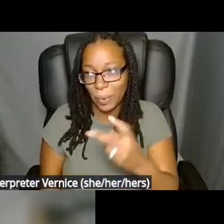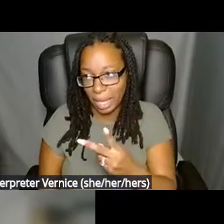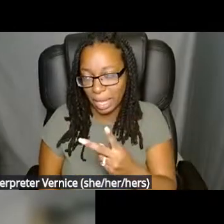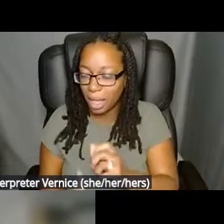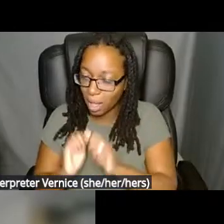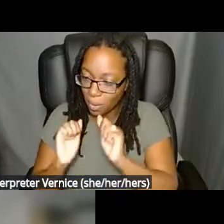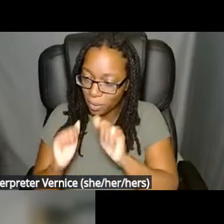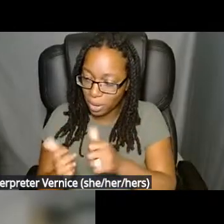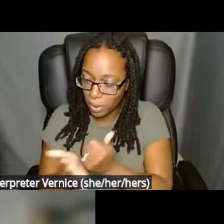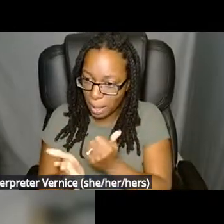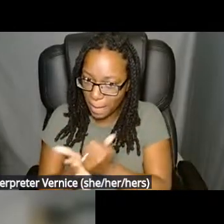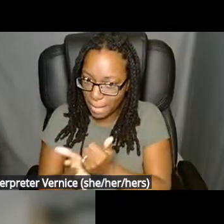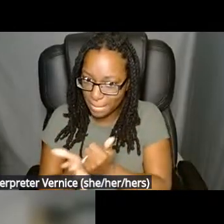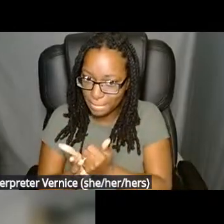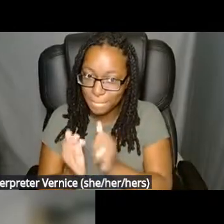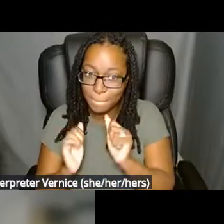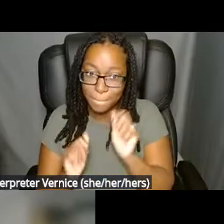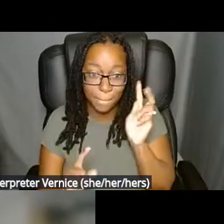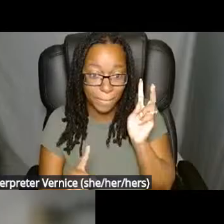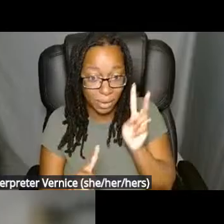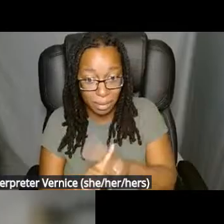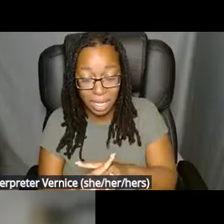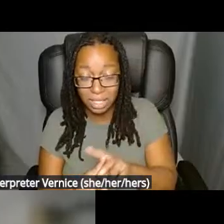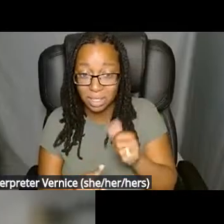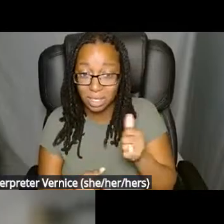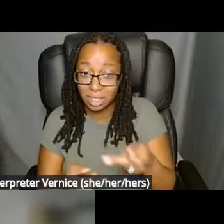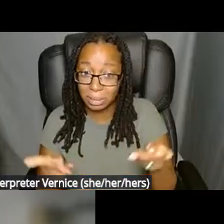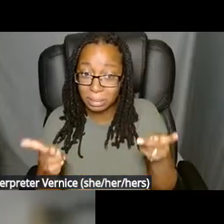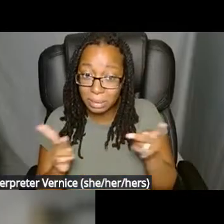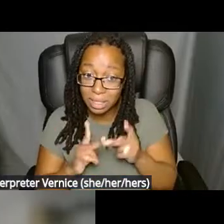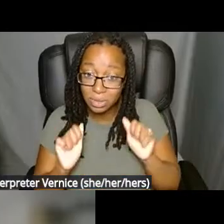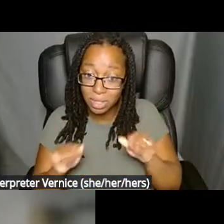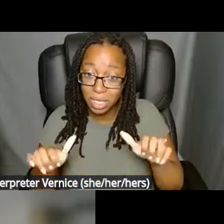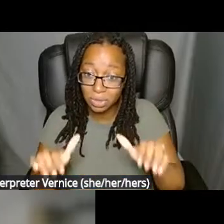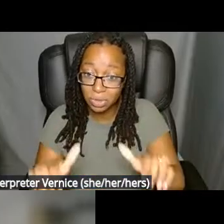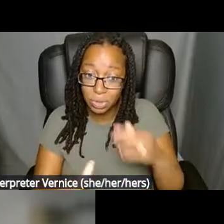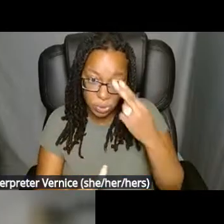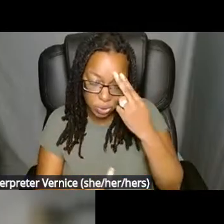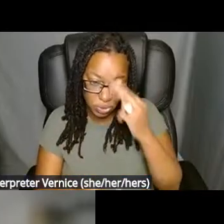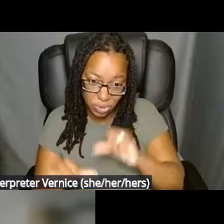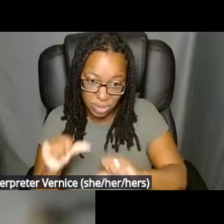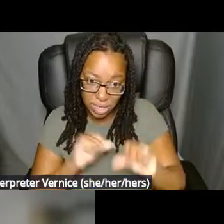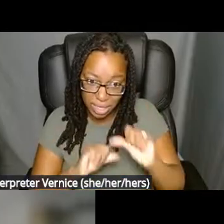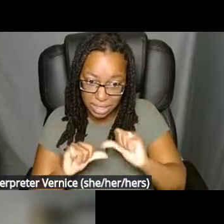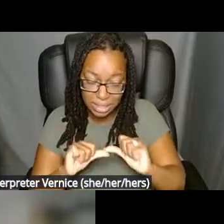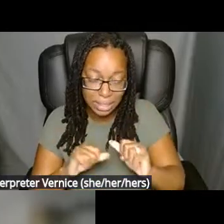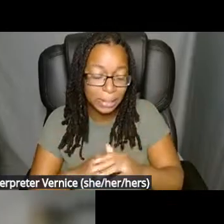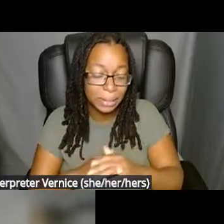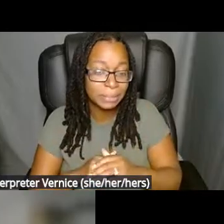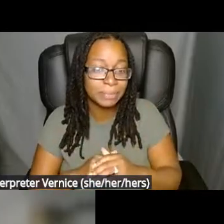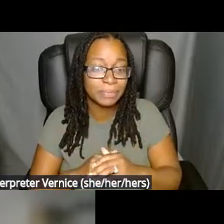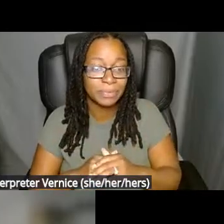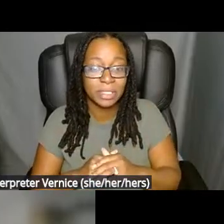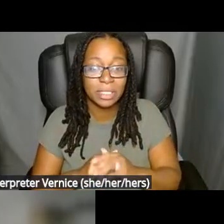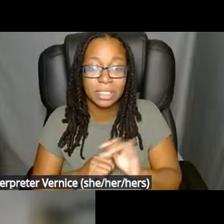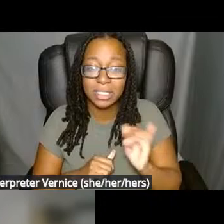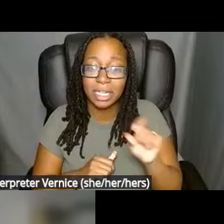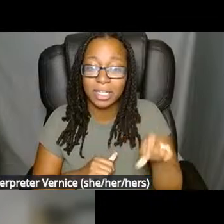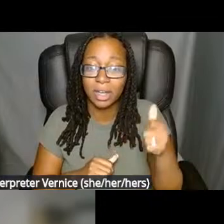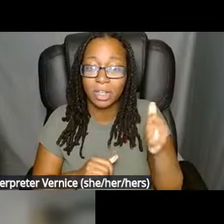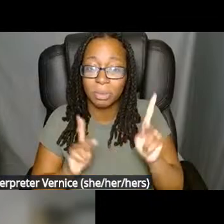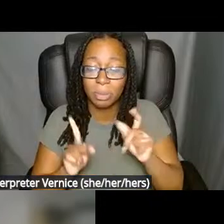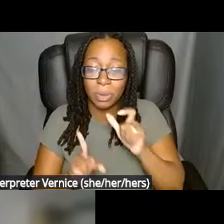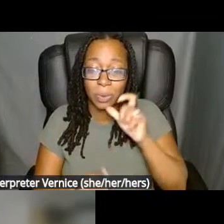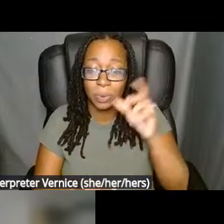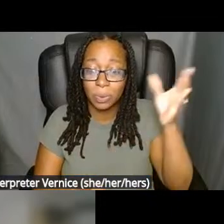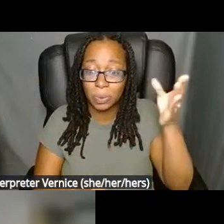So they're like, you can apply to other places where you can do neuroscience. So I chose, just like what the other speaker said, I was bold enough. I